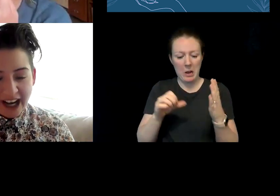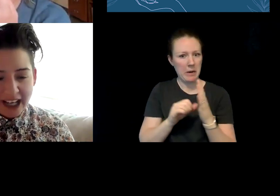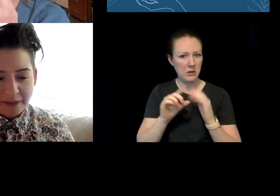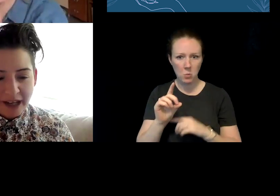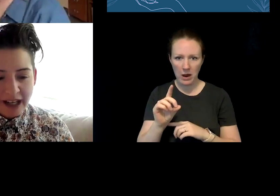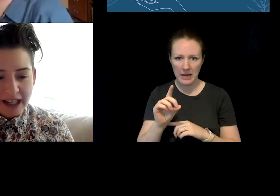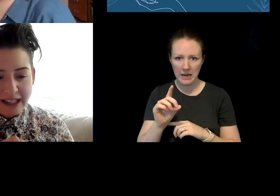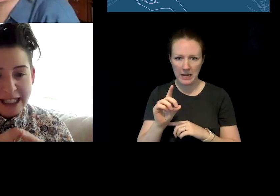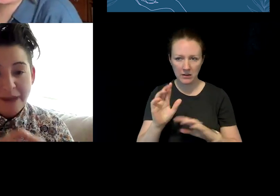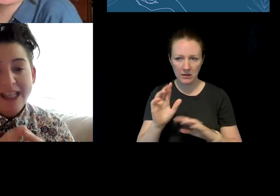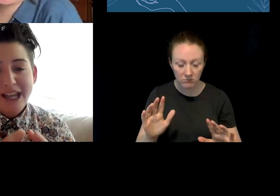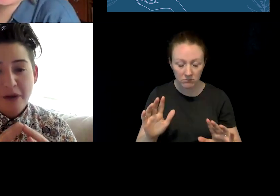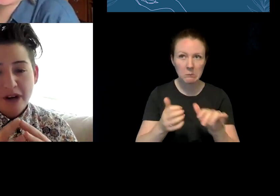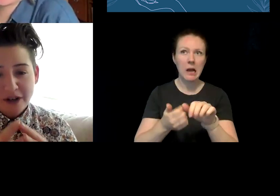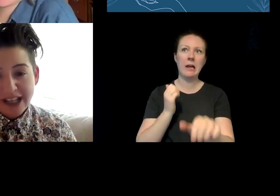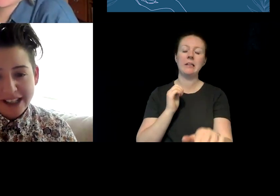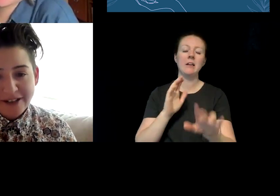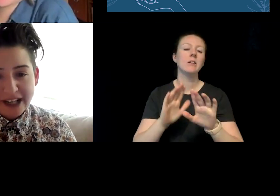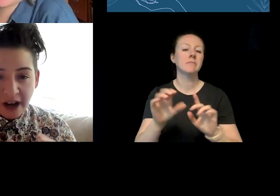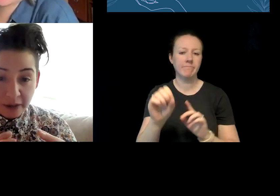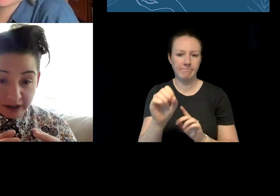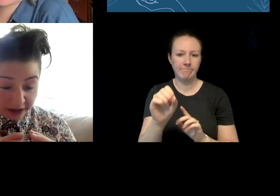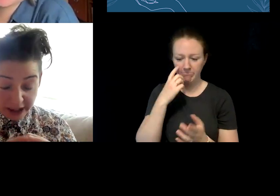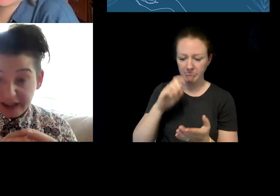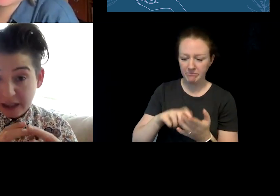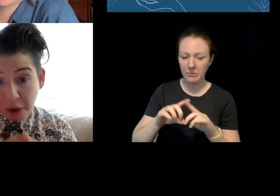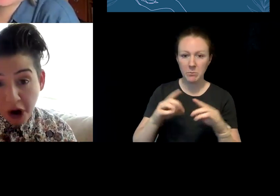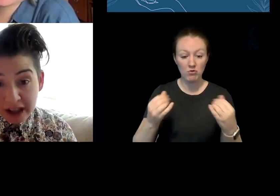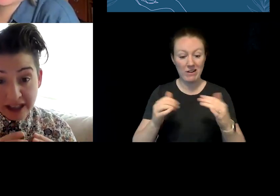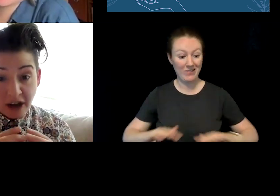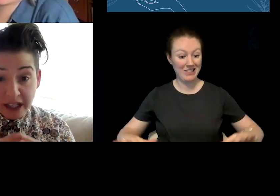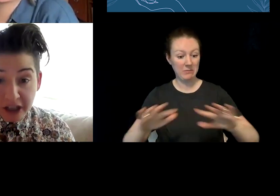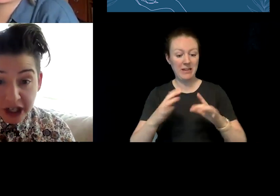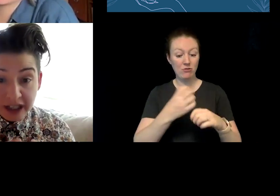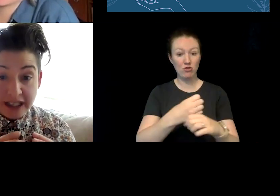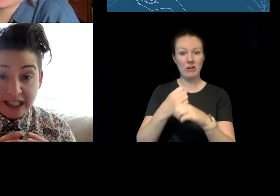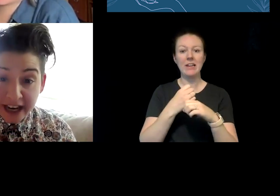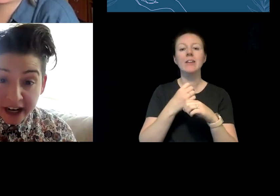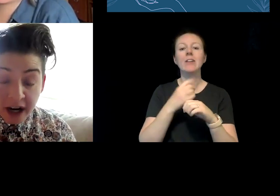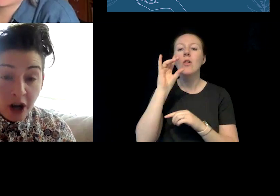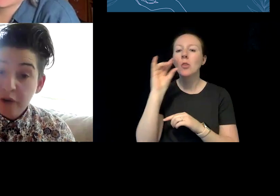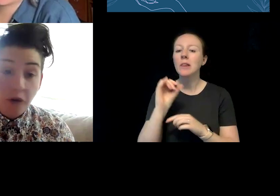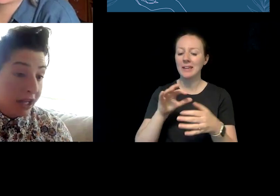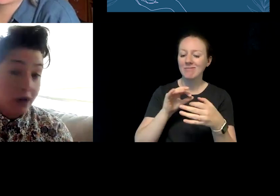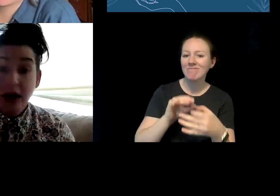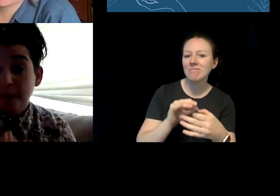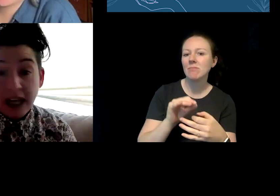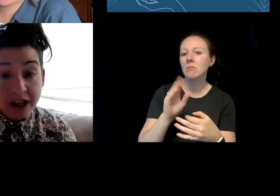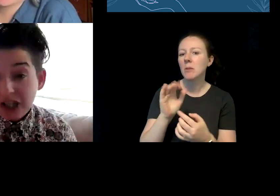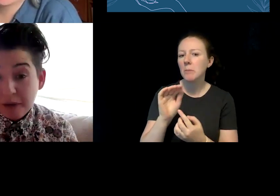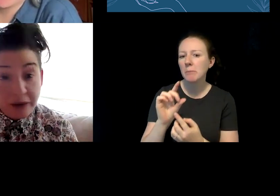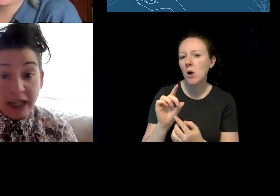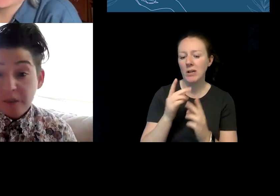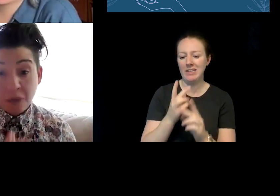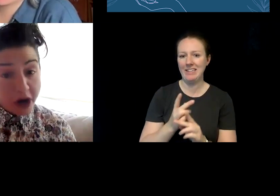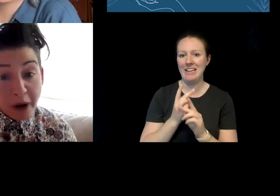same time, this space that we are creating right now with like creating this bond, this connection, this care for like, you know, a